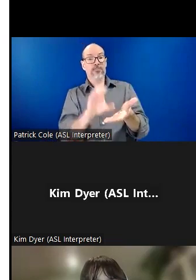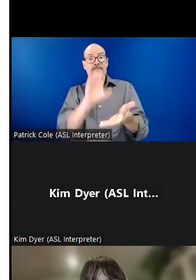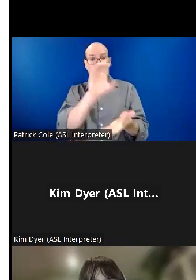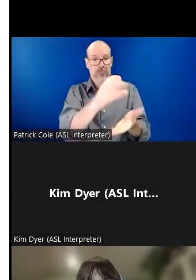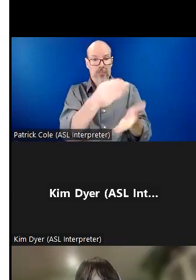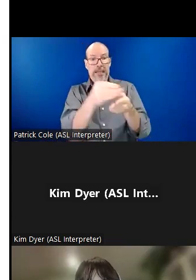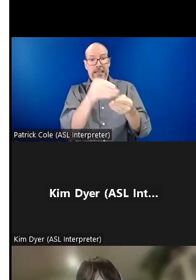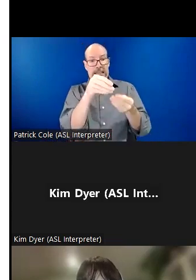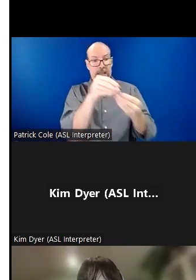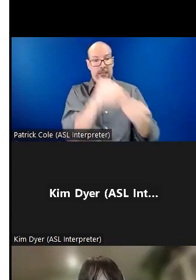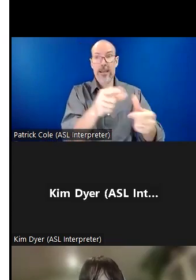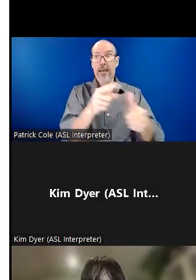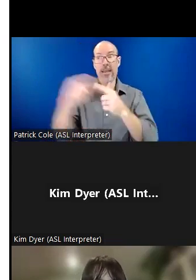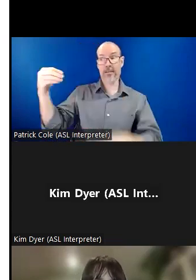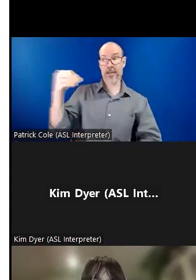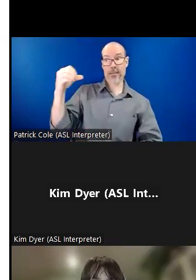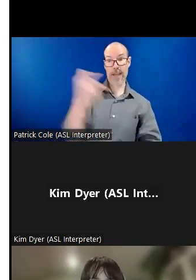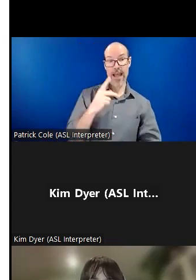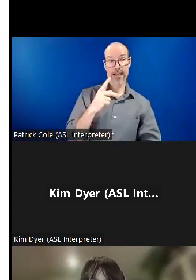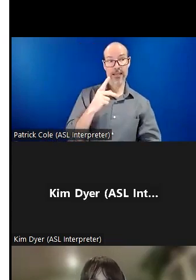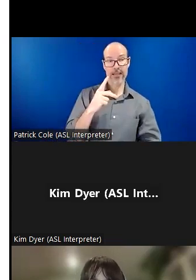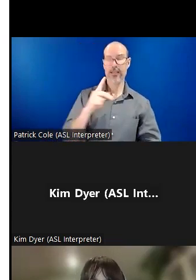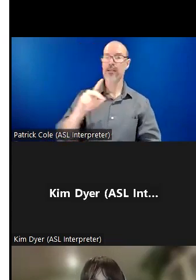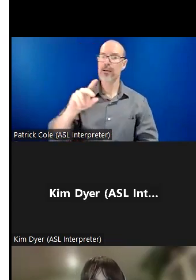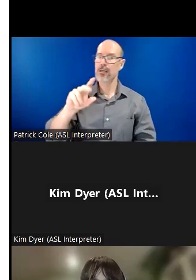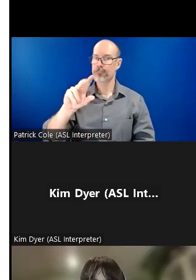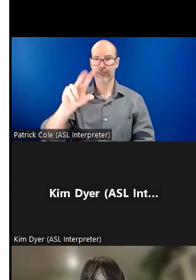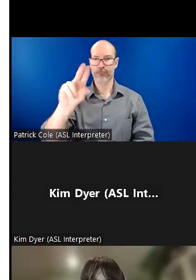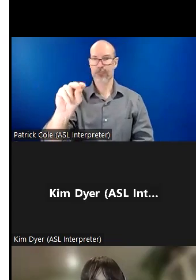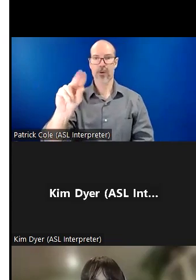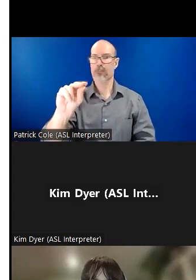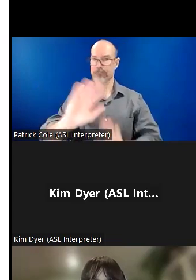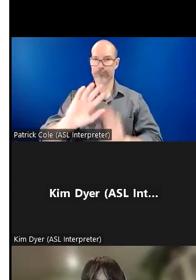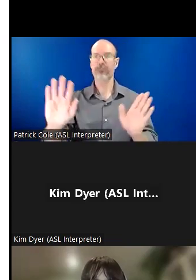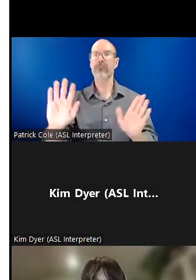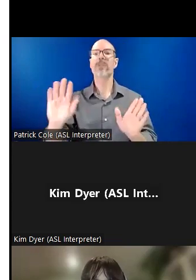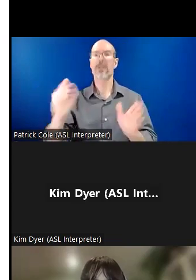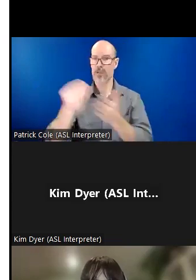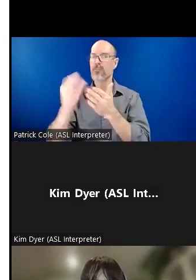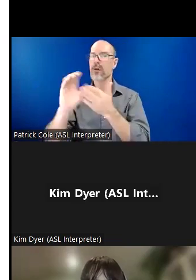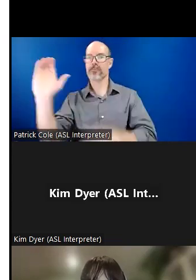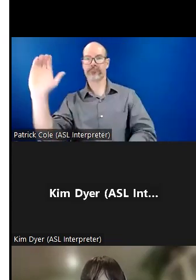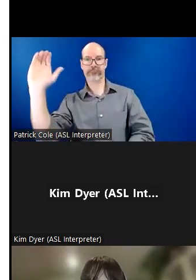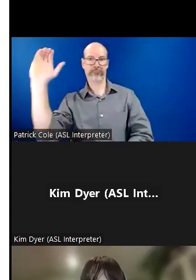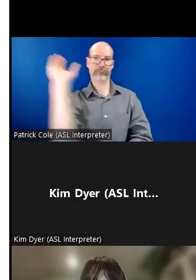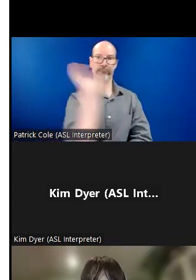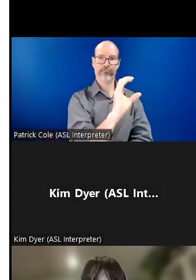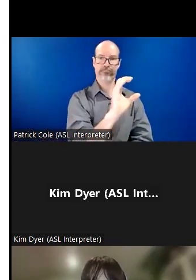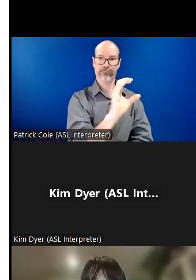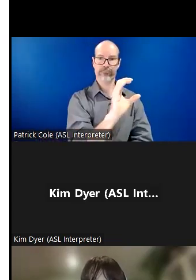them? No. My understanding is that these monies are deposited and then spent down.